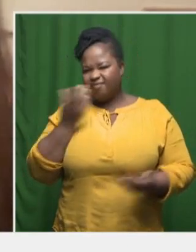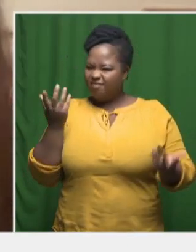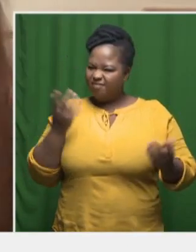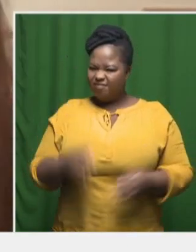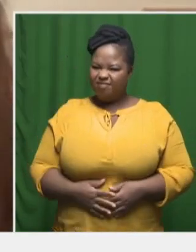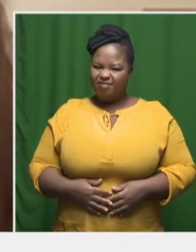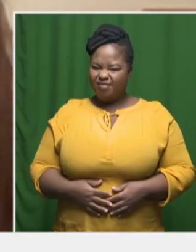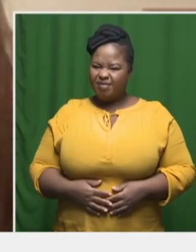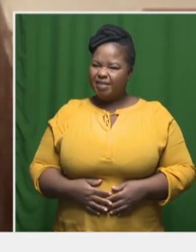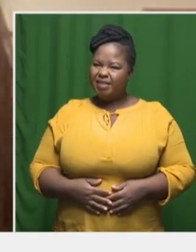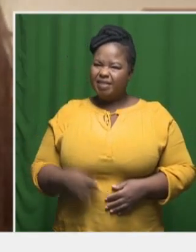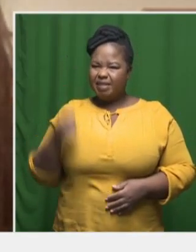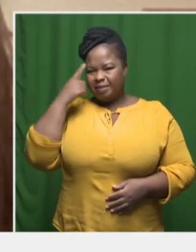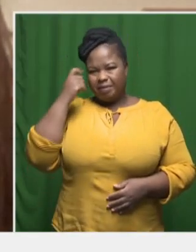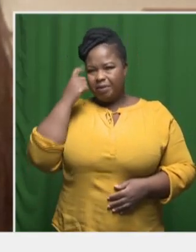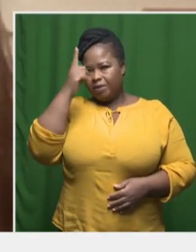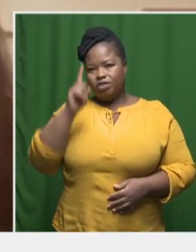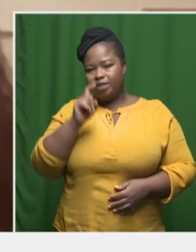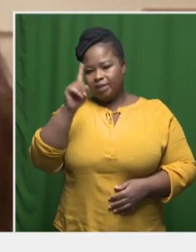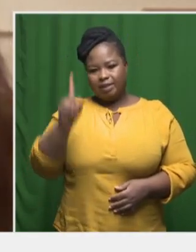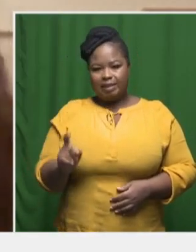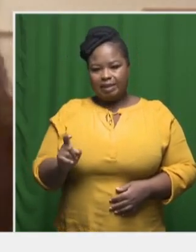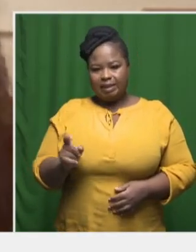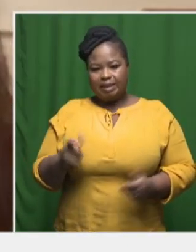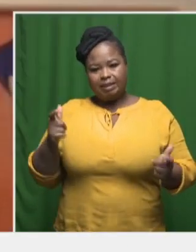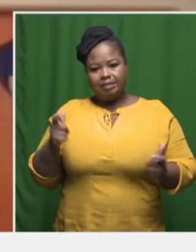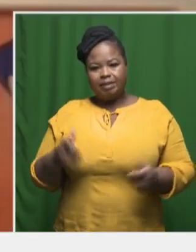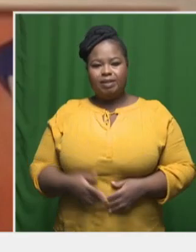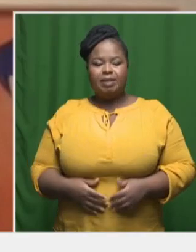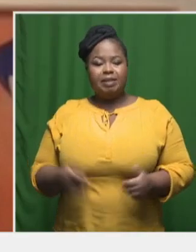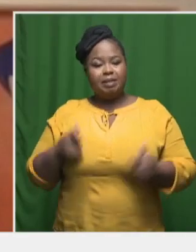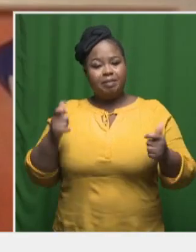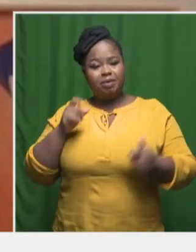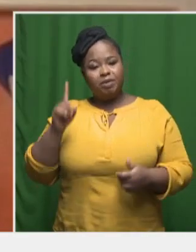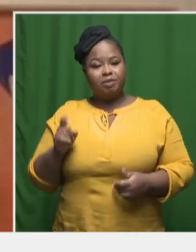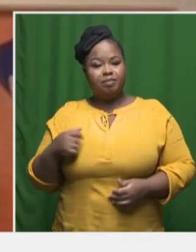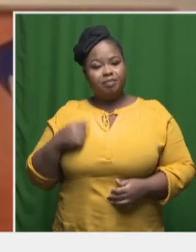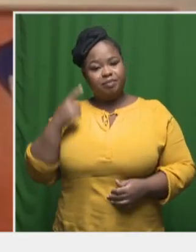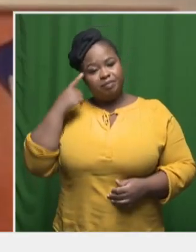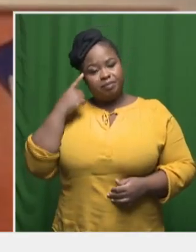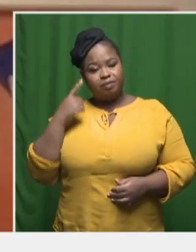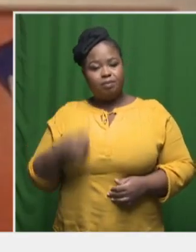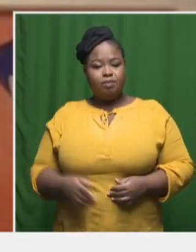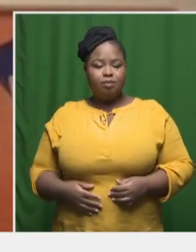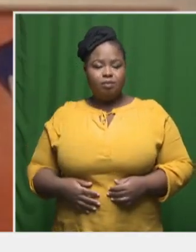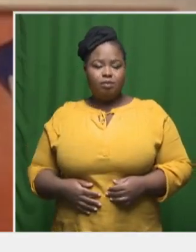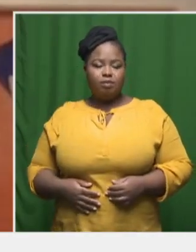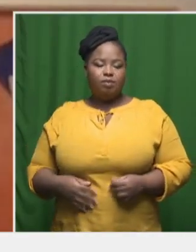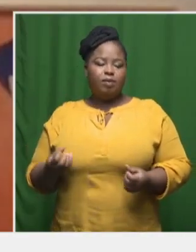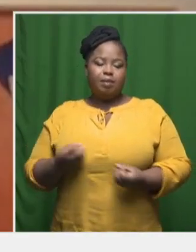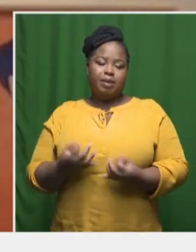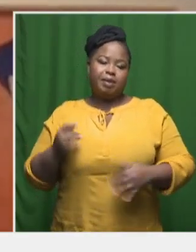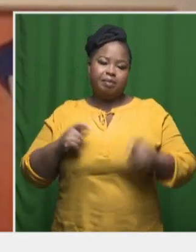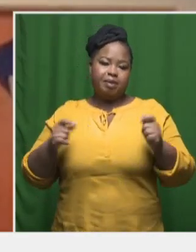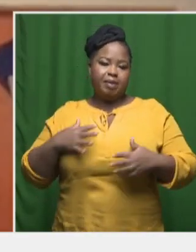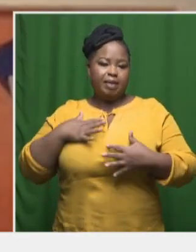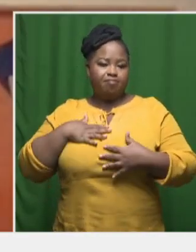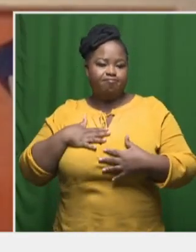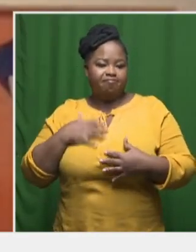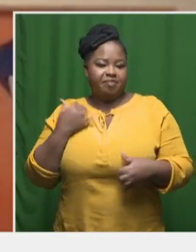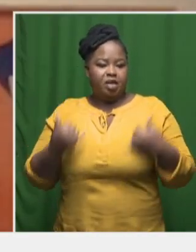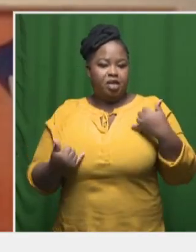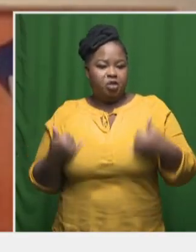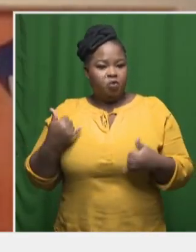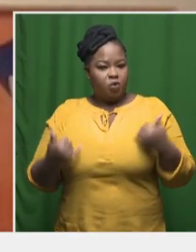gosh, that's a big question. I think that, no, it's huge. I think that just seeing the joy that it gives so many people,